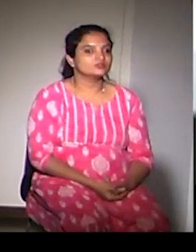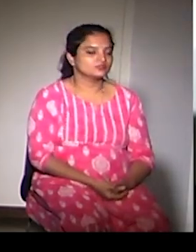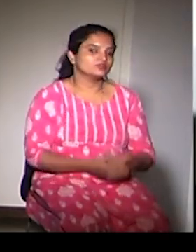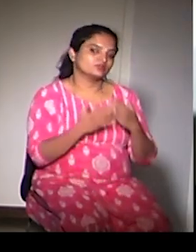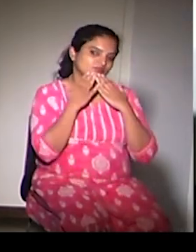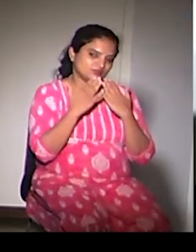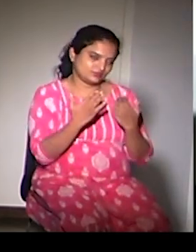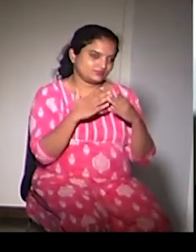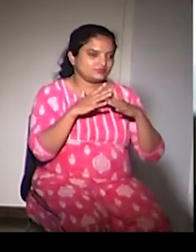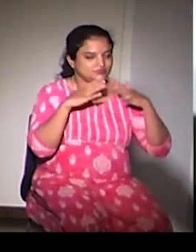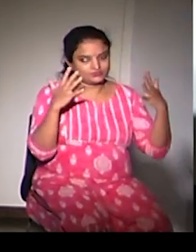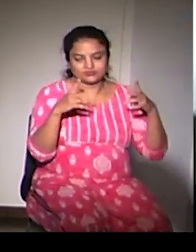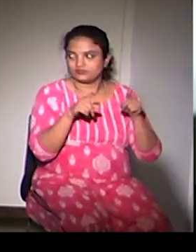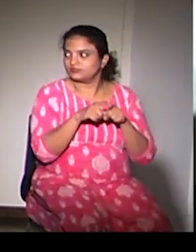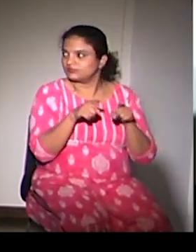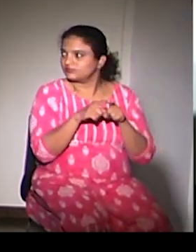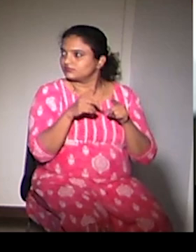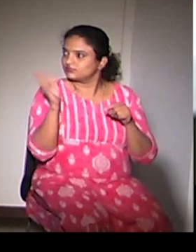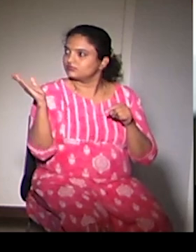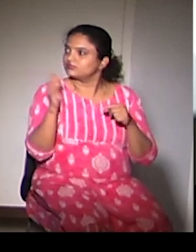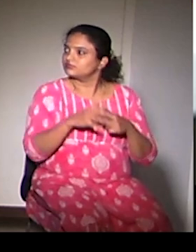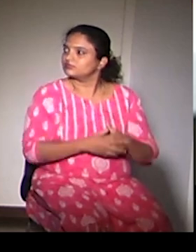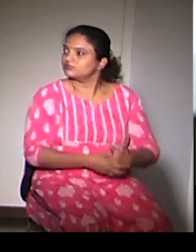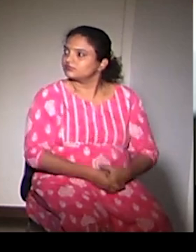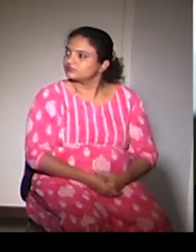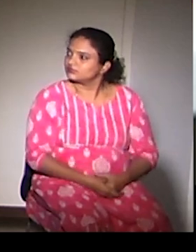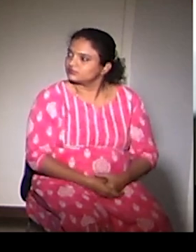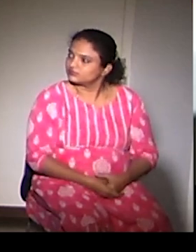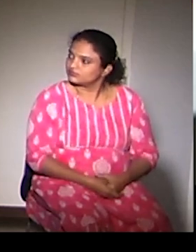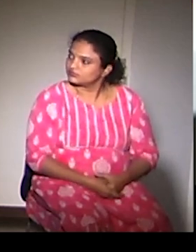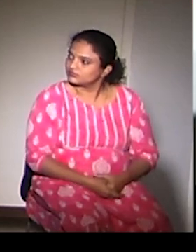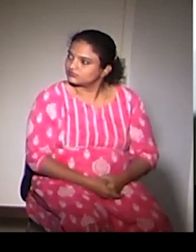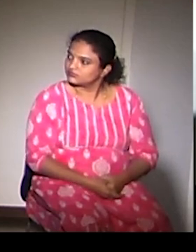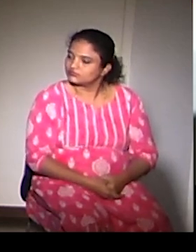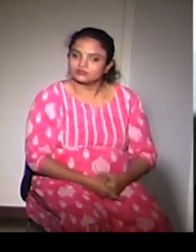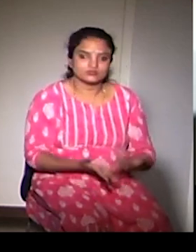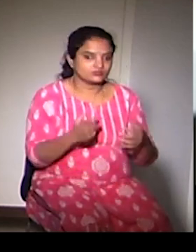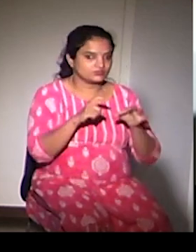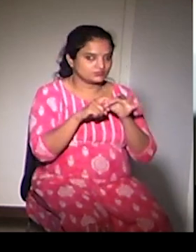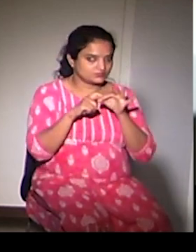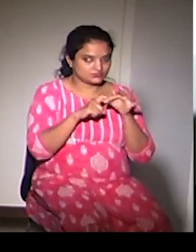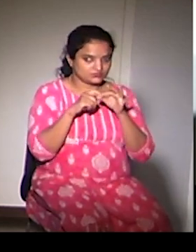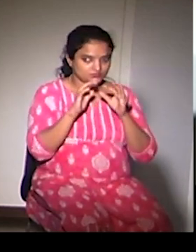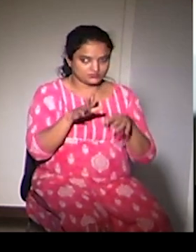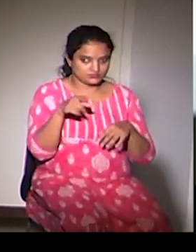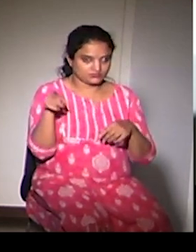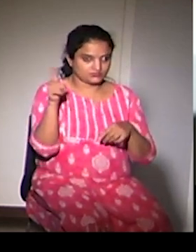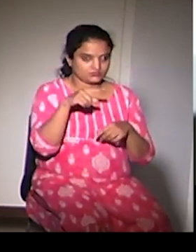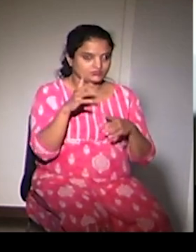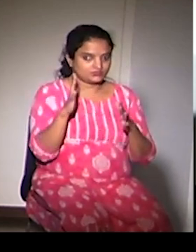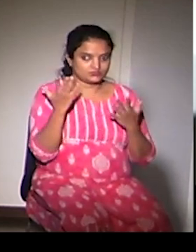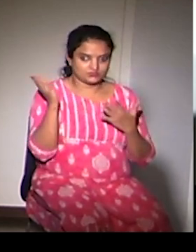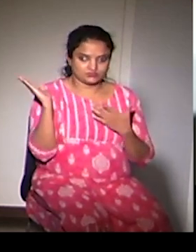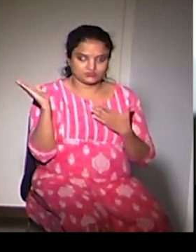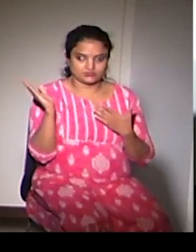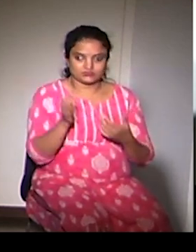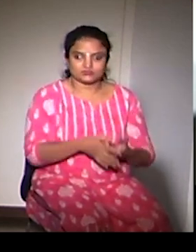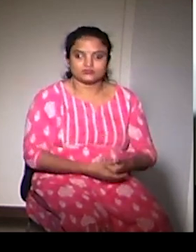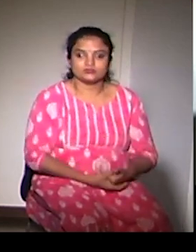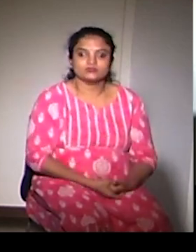Thank you very much, Arthur, for the wonderful talk. Now we have some time for questions, if anyone would.